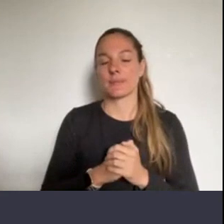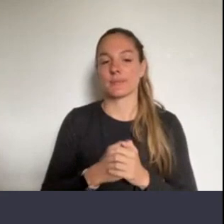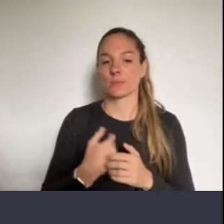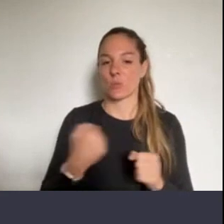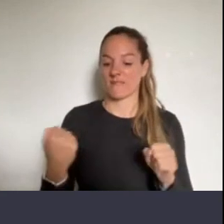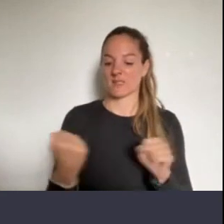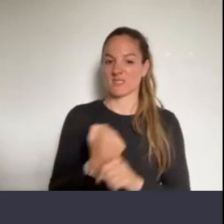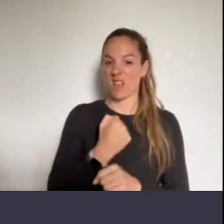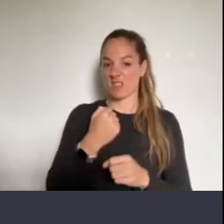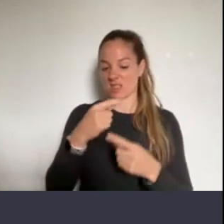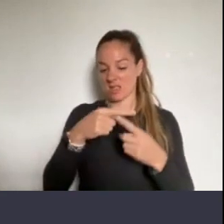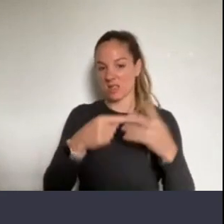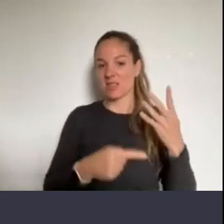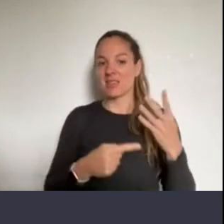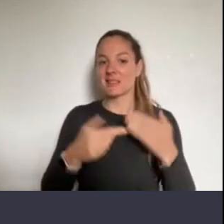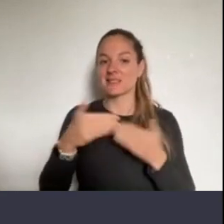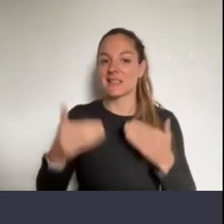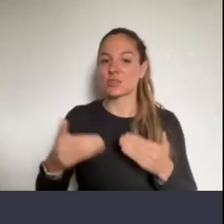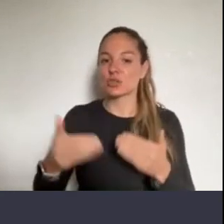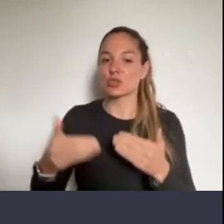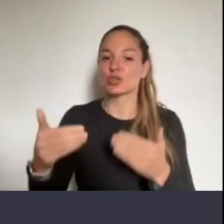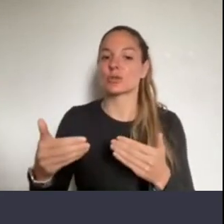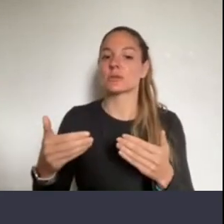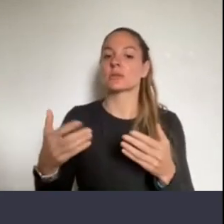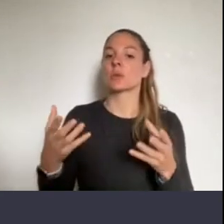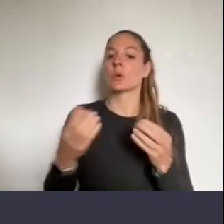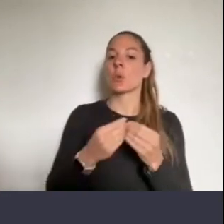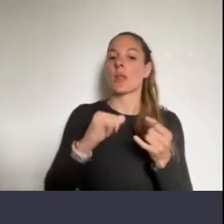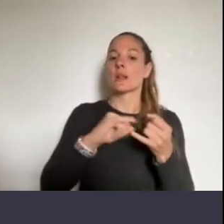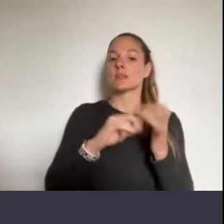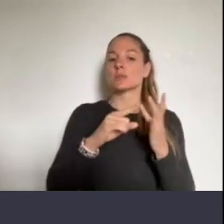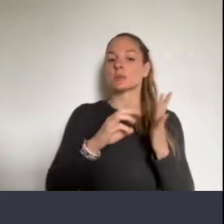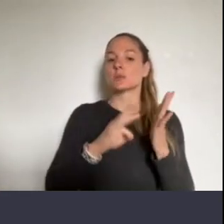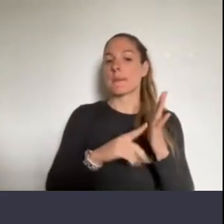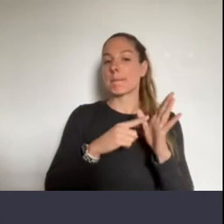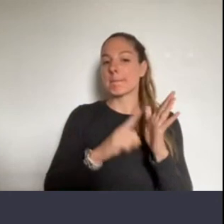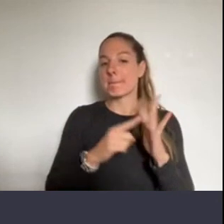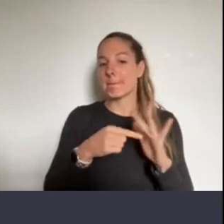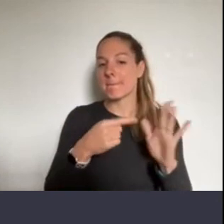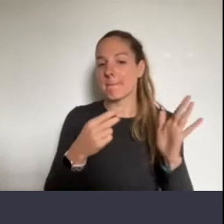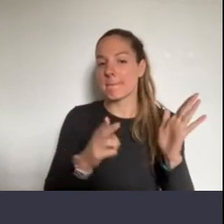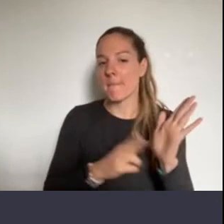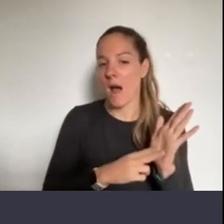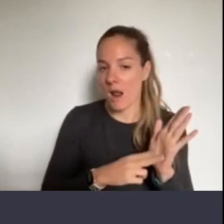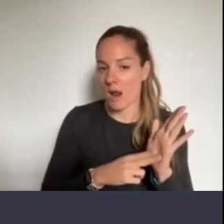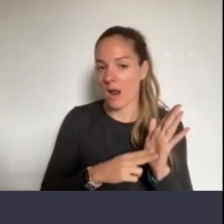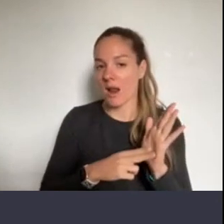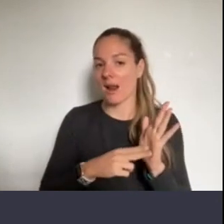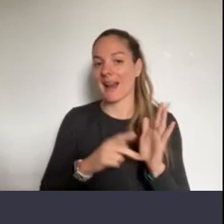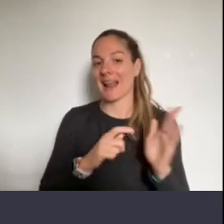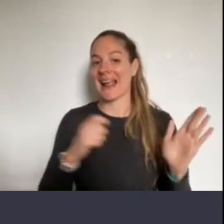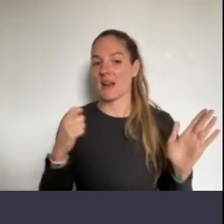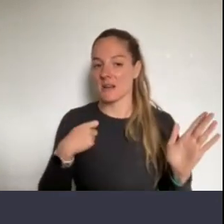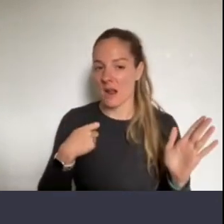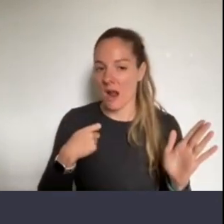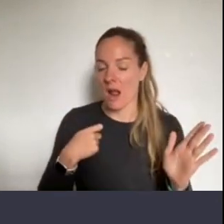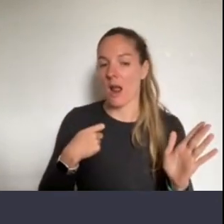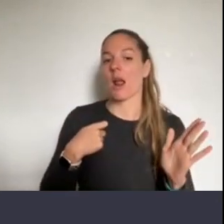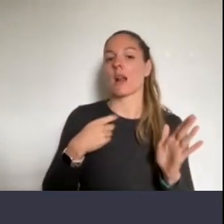sessions already on the Somalian, Kenyan, and Nigerian profiles, the lesbian and trans profiles, the sight